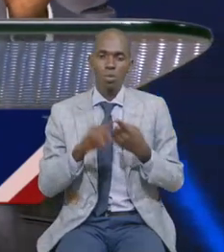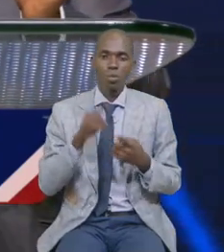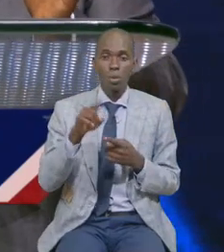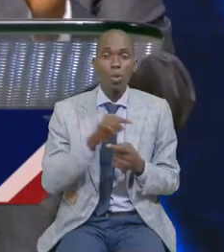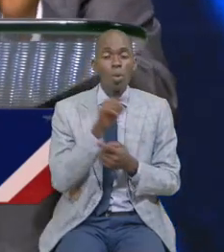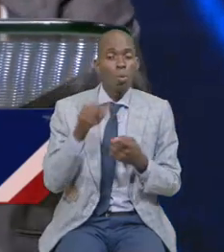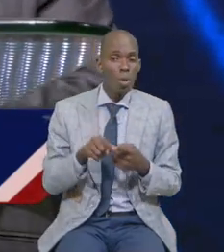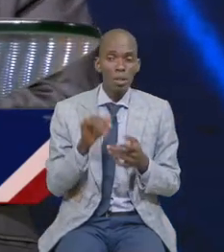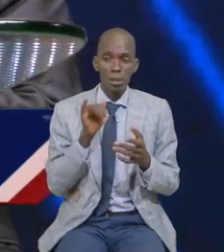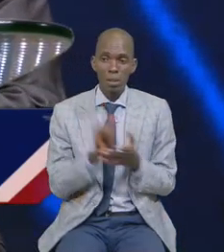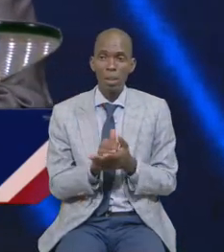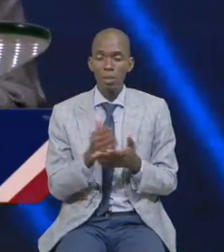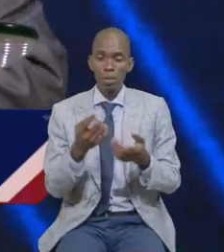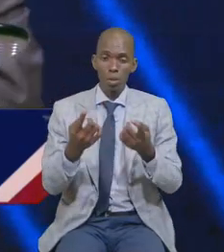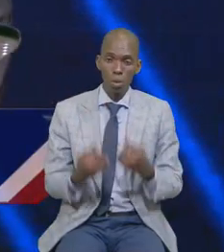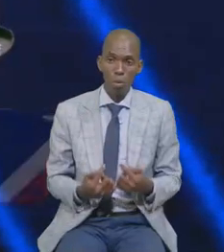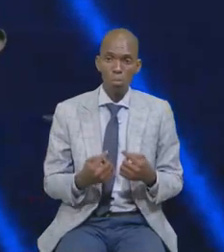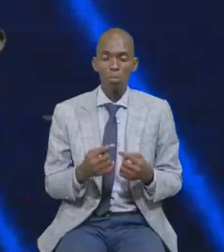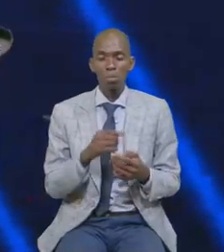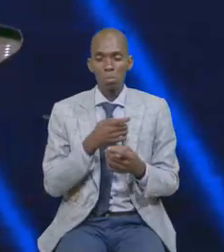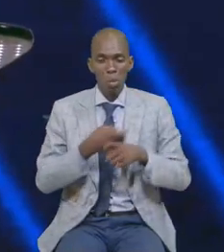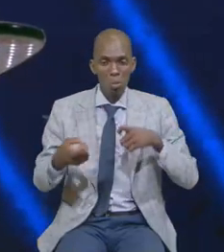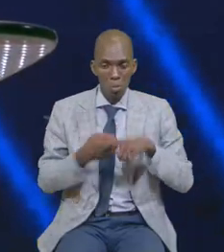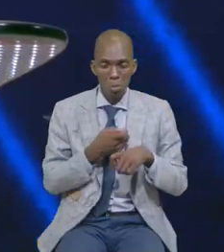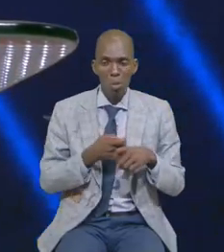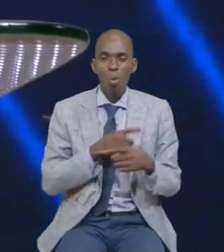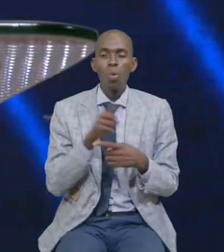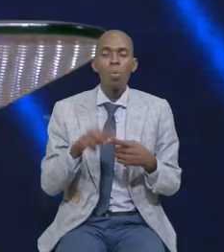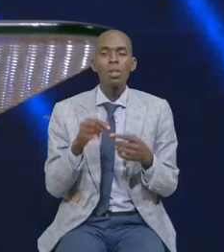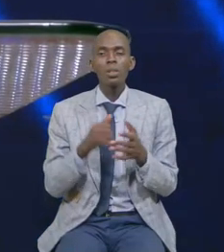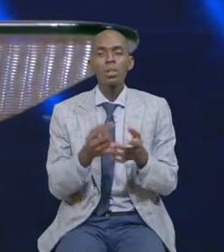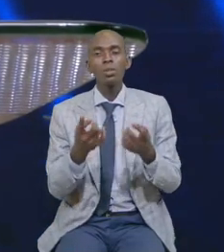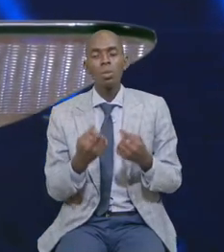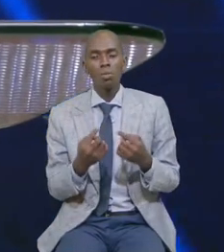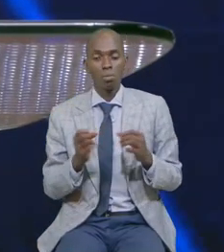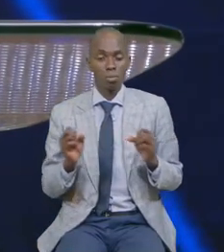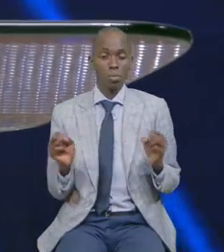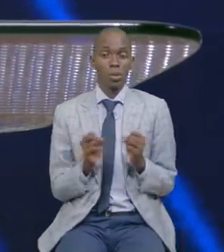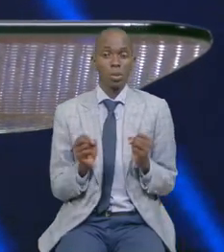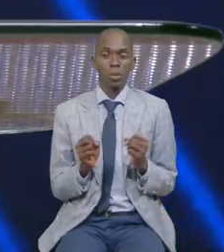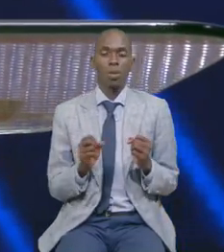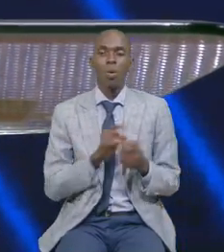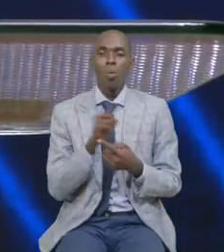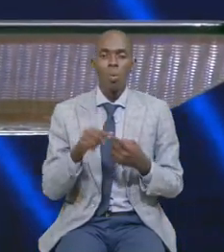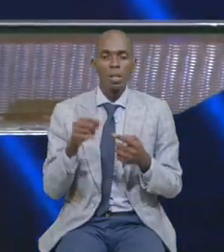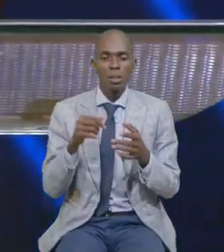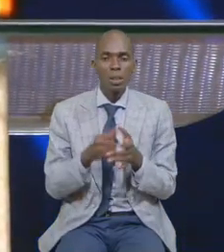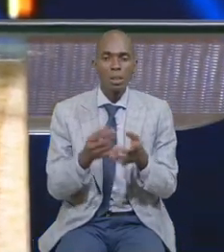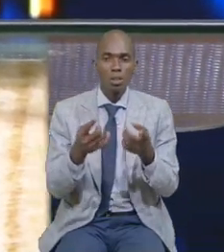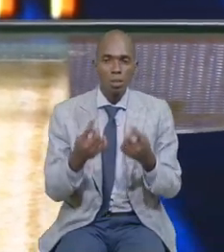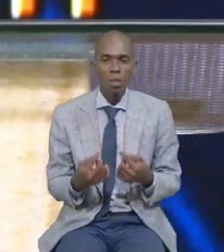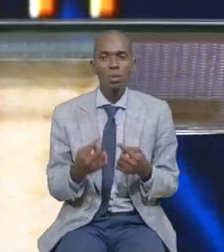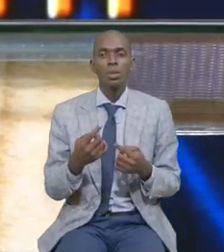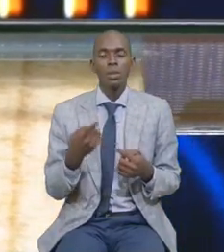it comes persecution when it comes threats when it comes